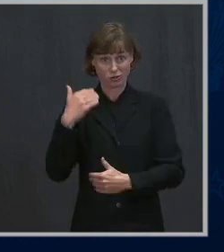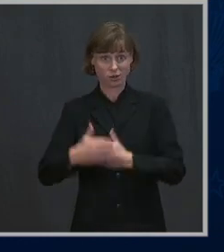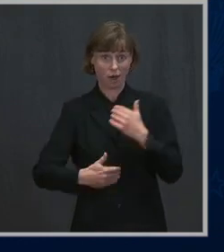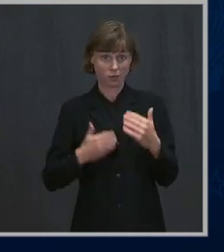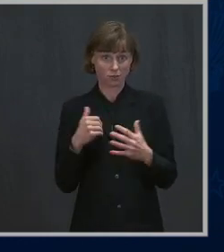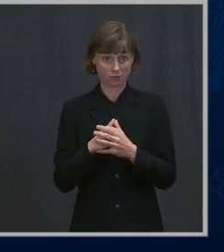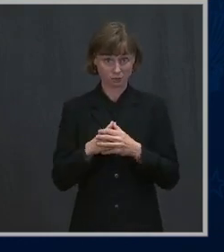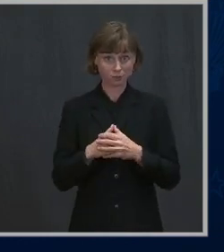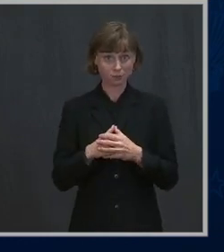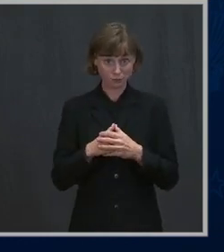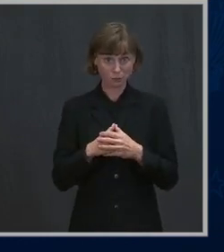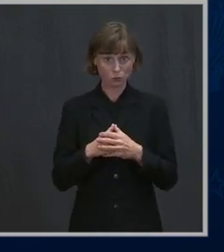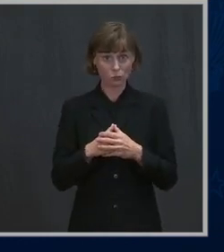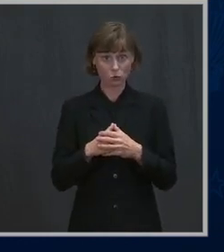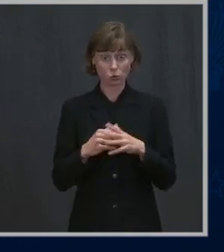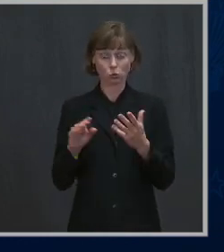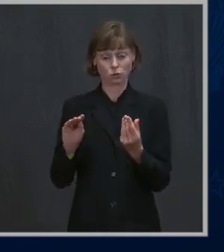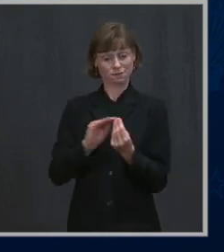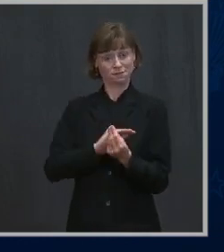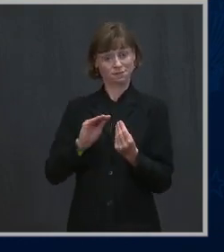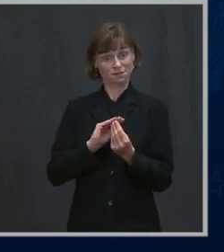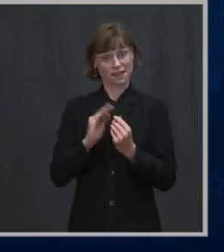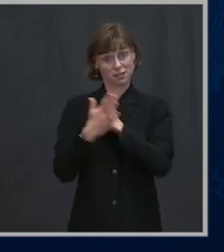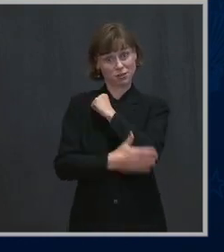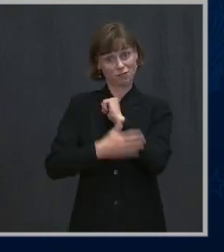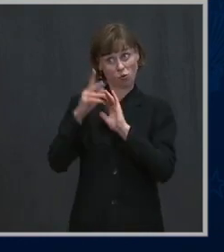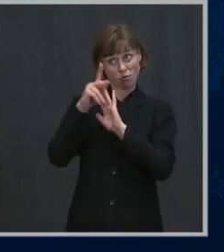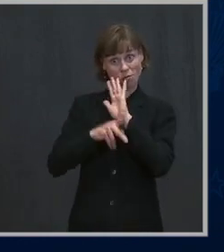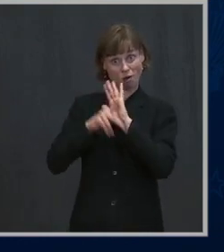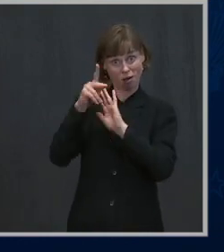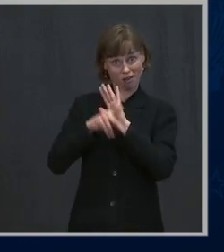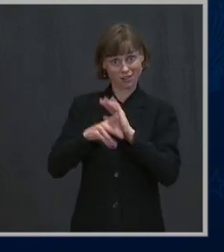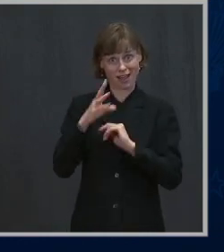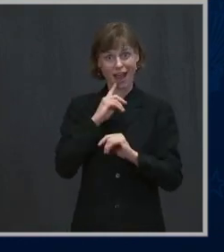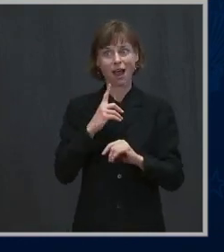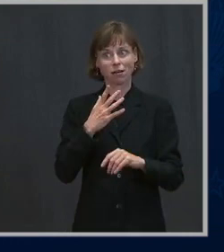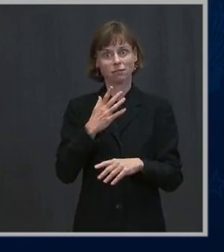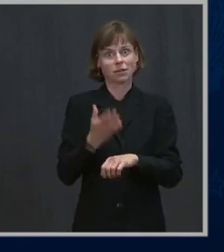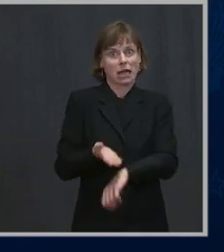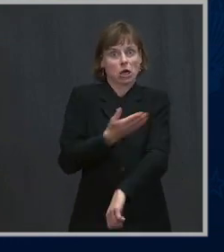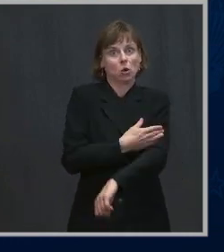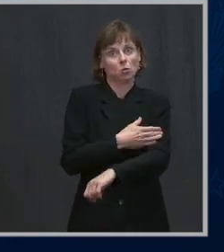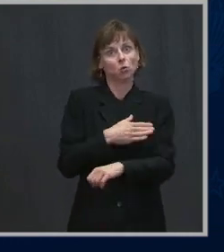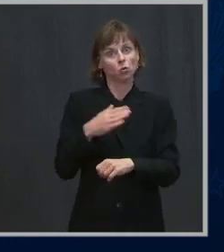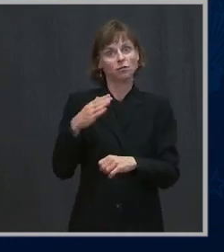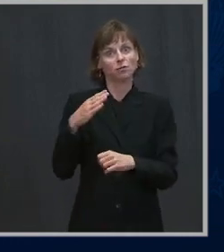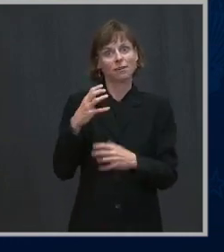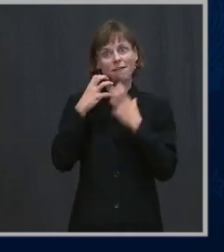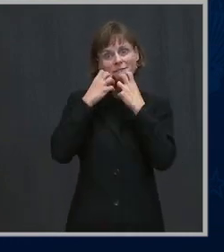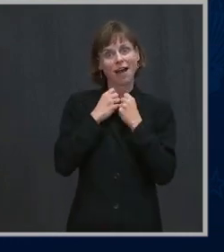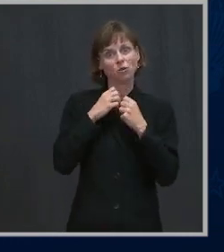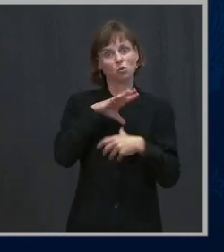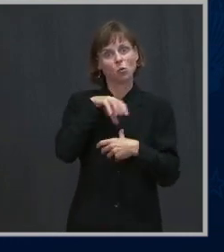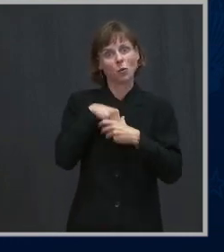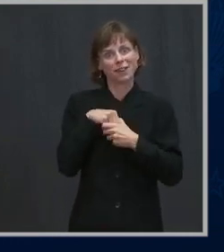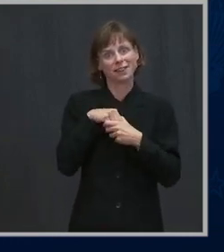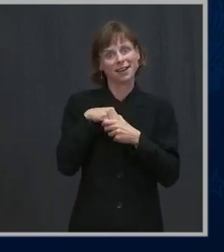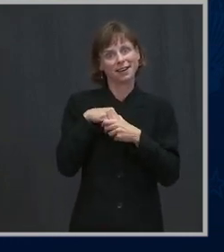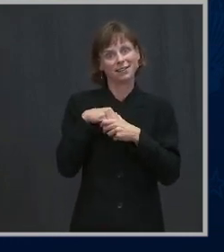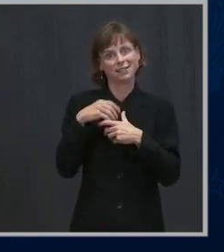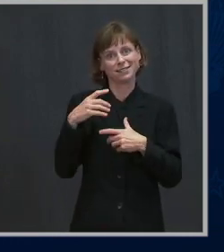to course correct our foreign policy and better unite our democratic values with our diplomatic leadership to